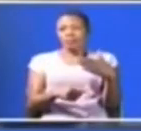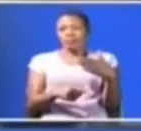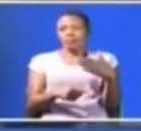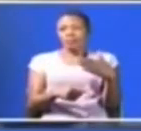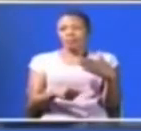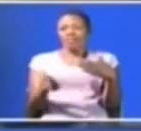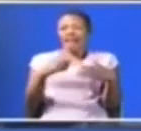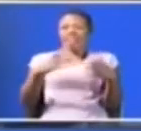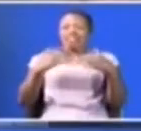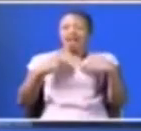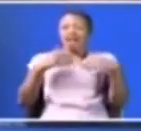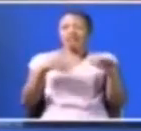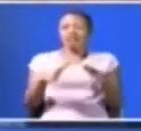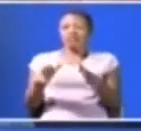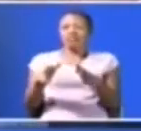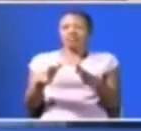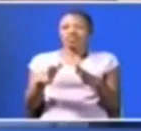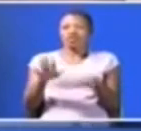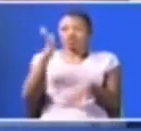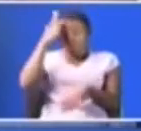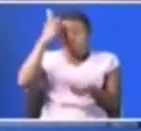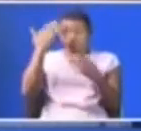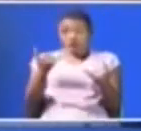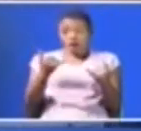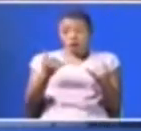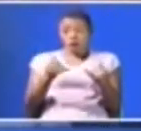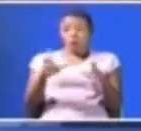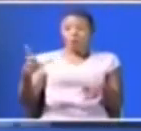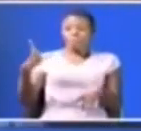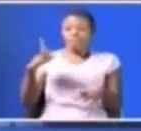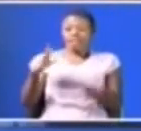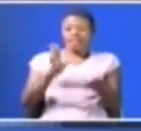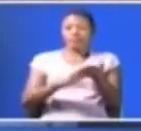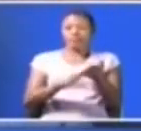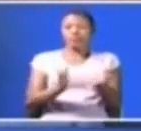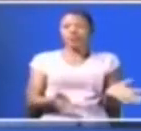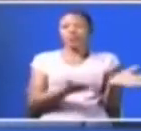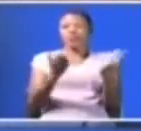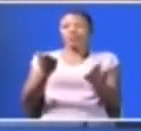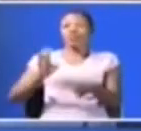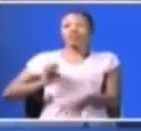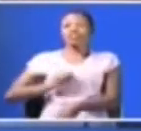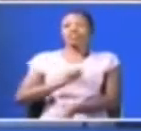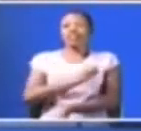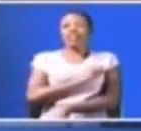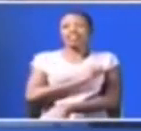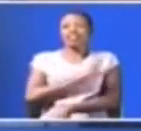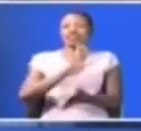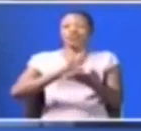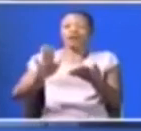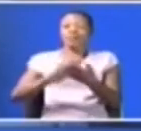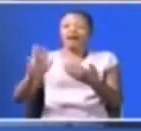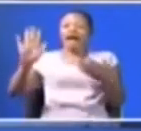We have a chance to get. You know, the bill now is going to the Senate. We are urging the Senate to quickly approve the